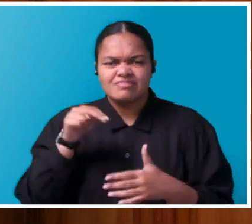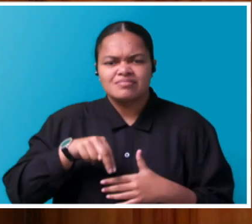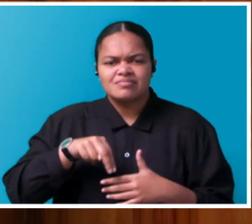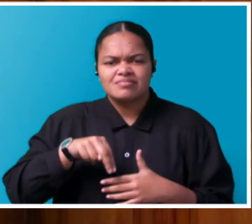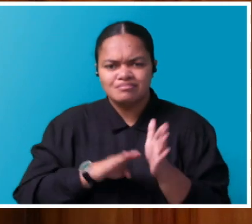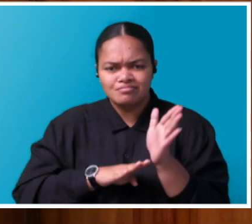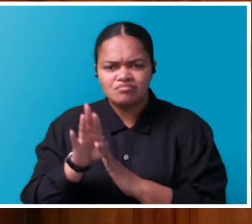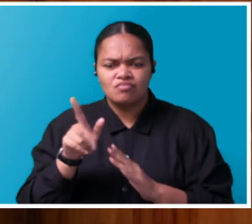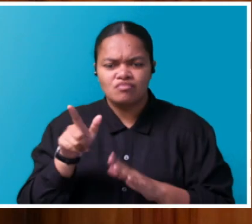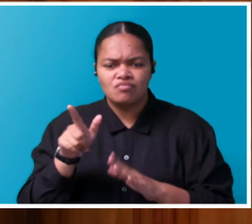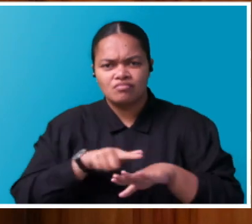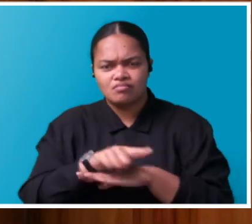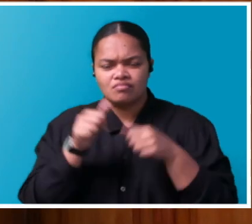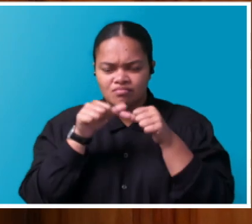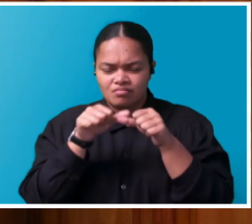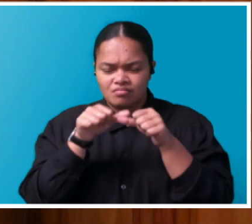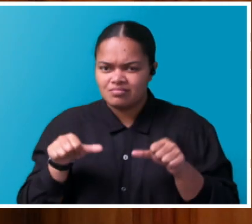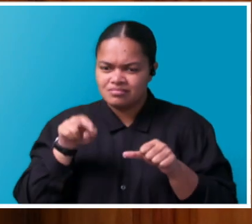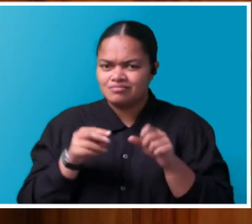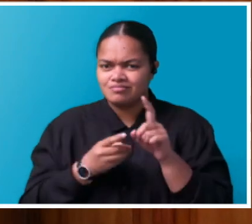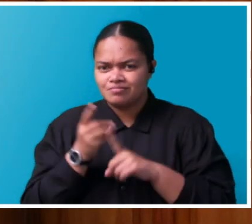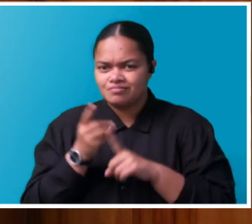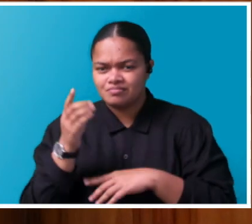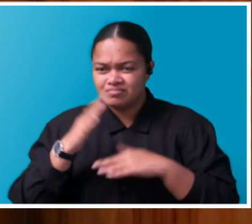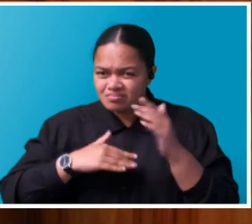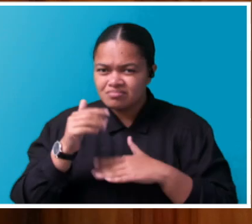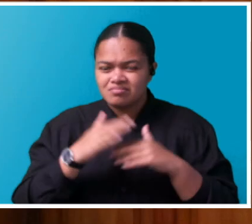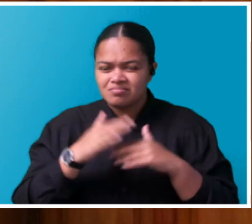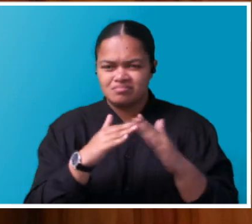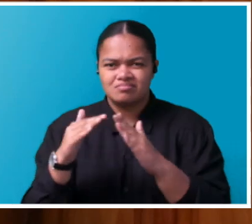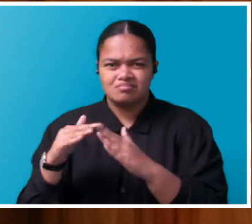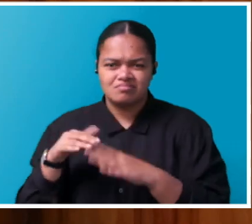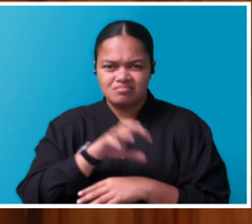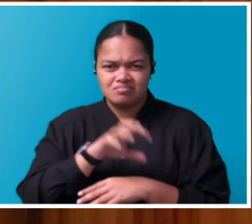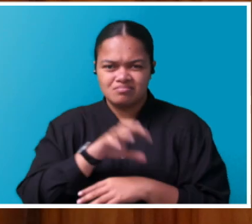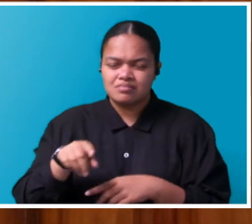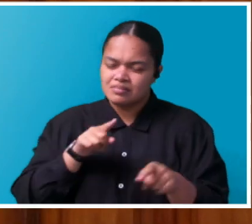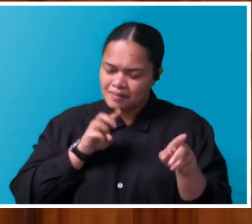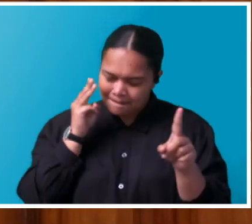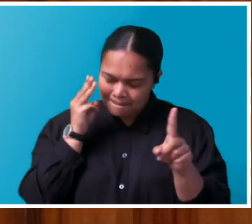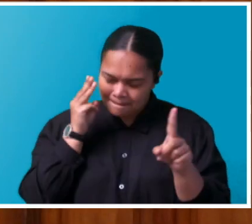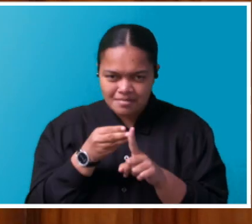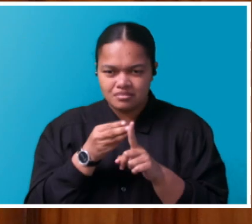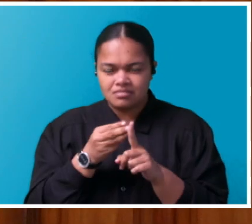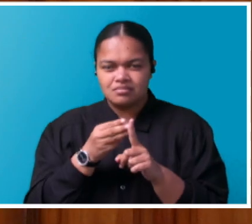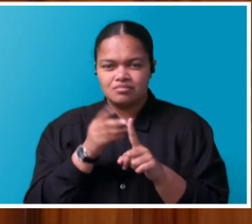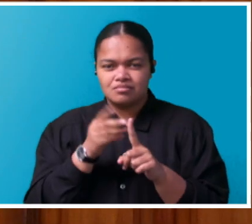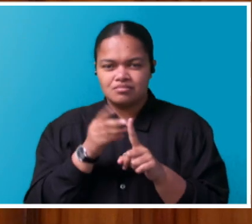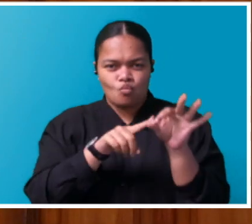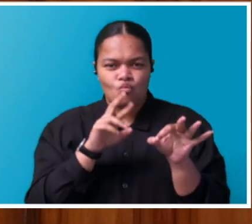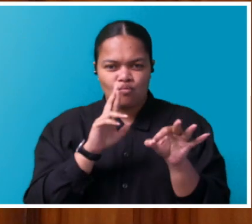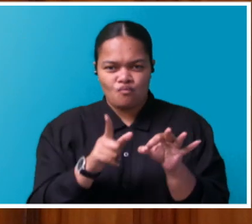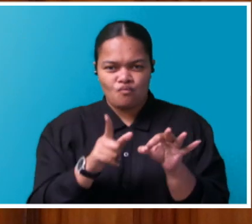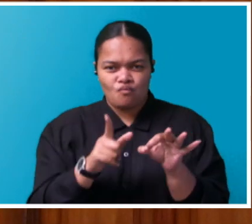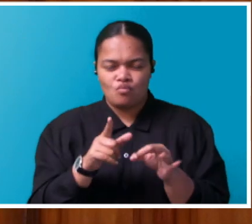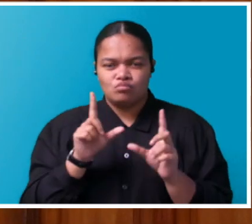for agricultural development, infrastructure and settlement, which are the main drivers for forest clearing. A key